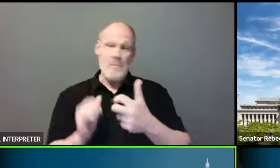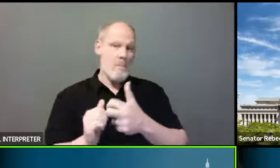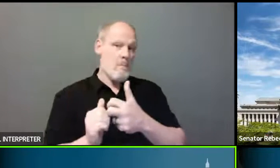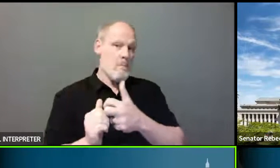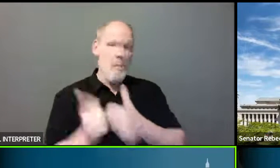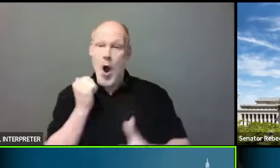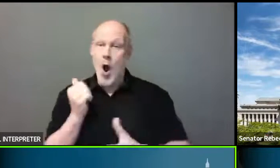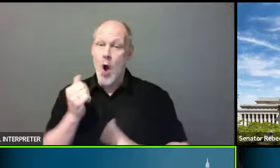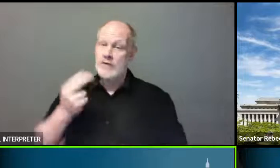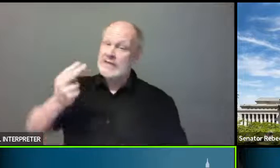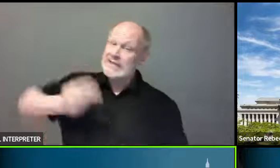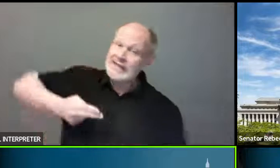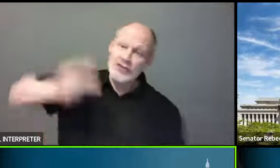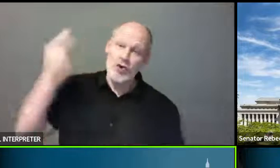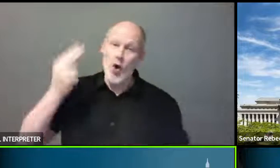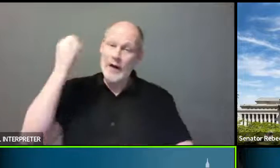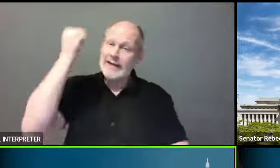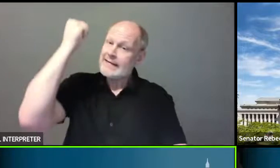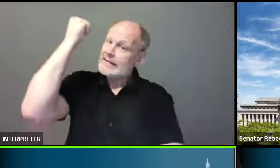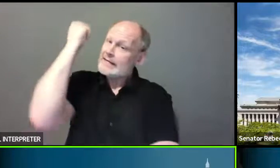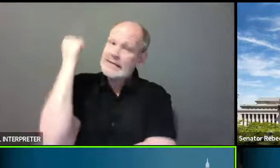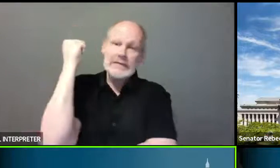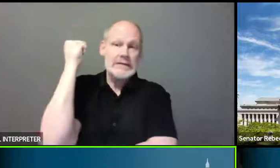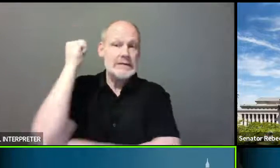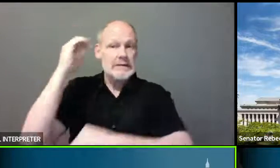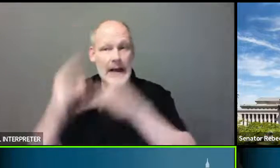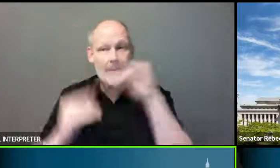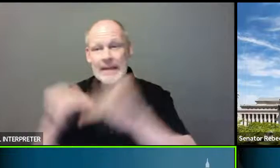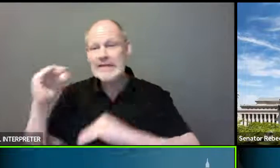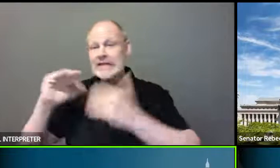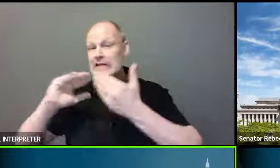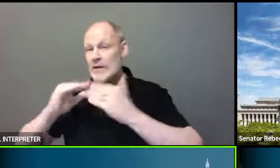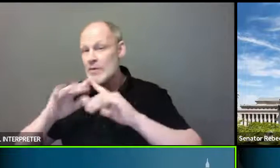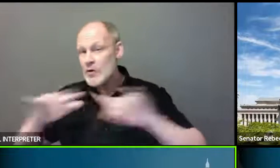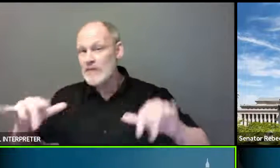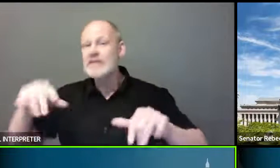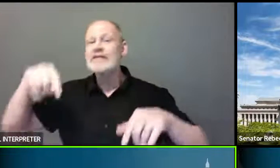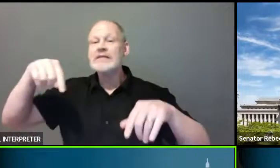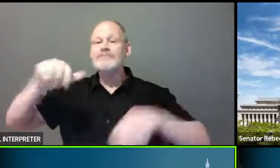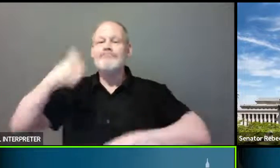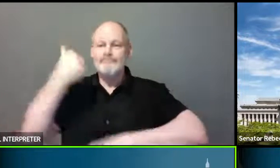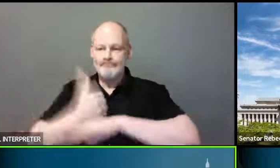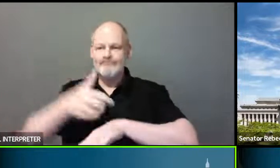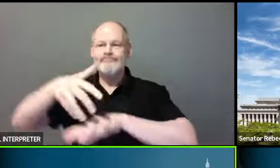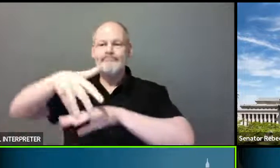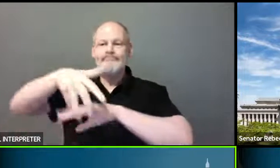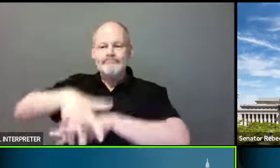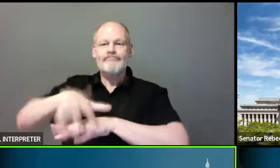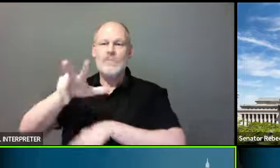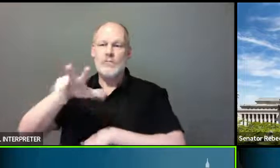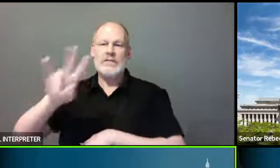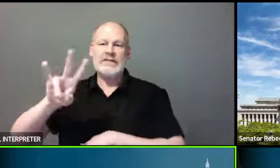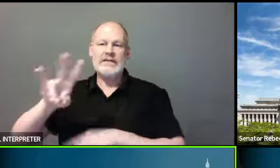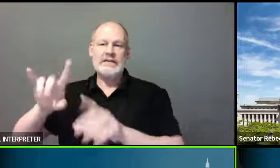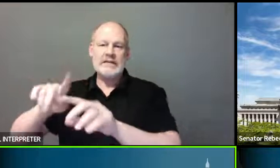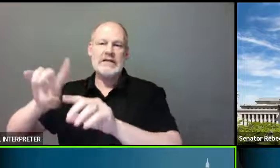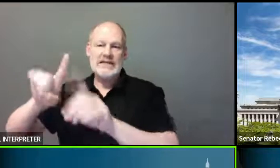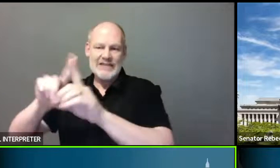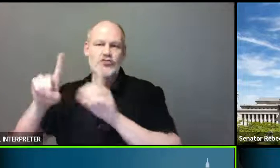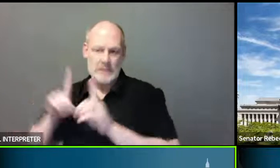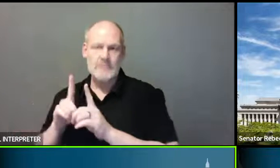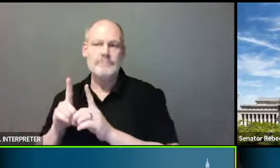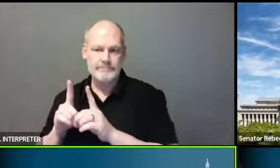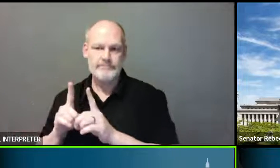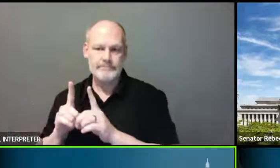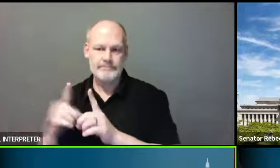very proud that we collectively, Senator Saldaña, Representative Harris-Talley, and I represent the historic